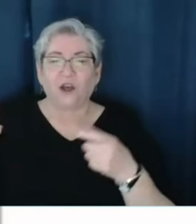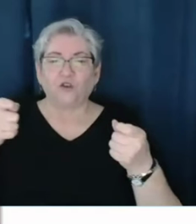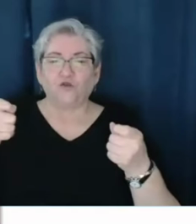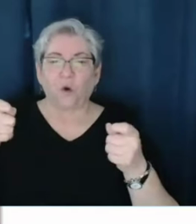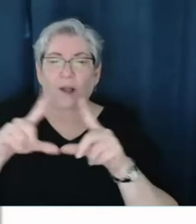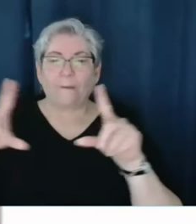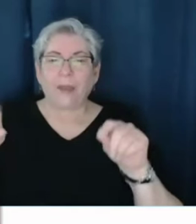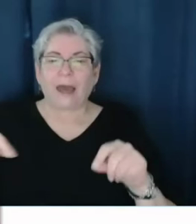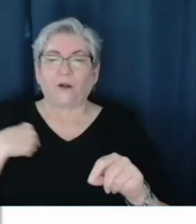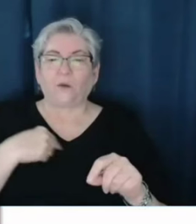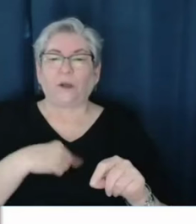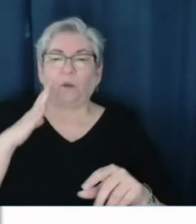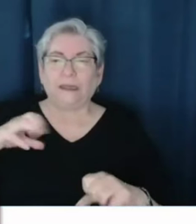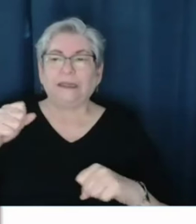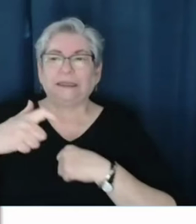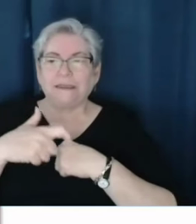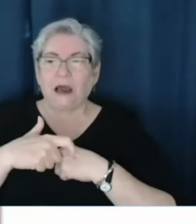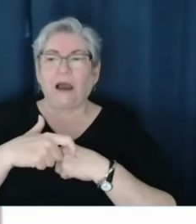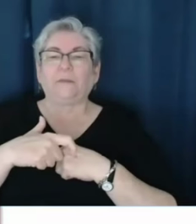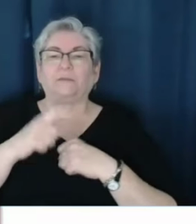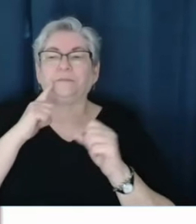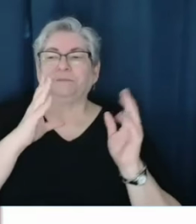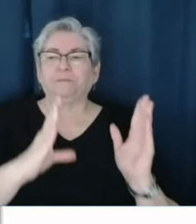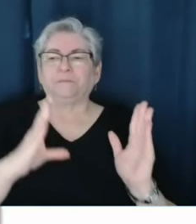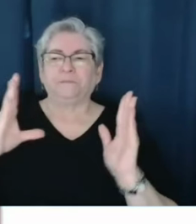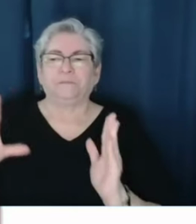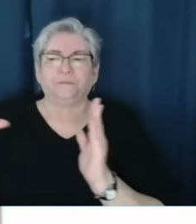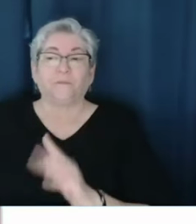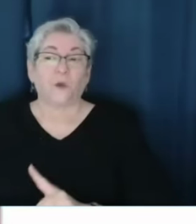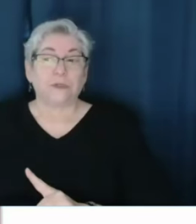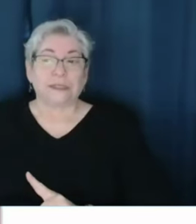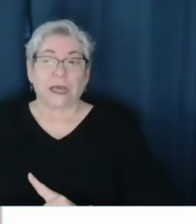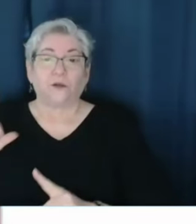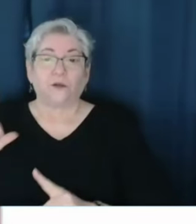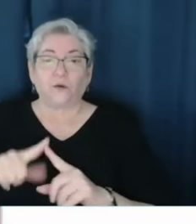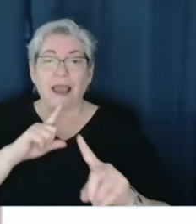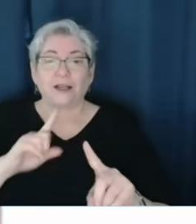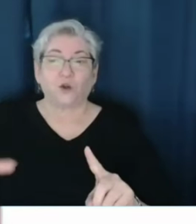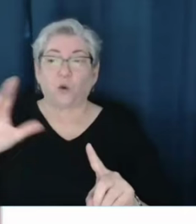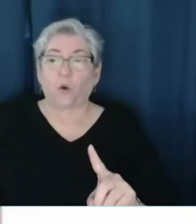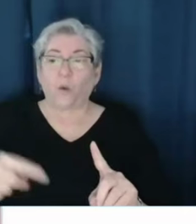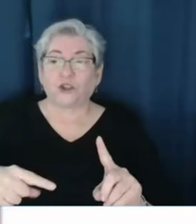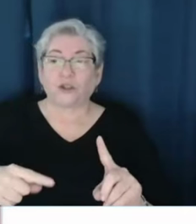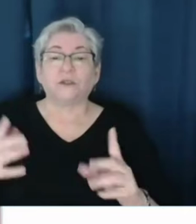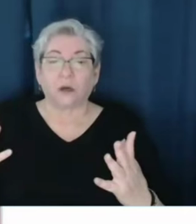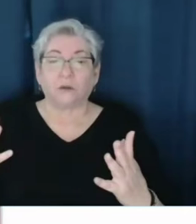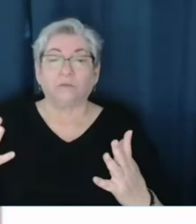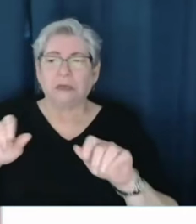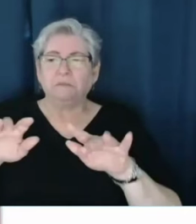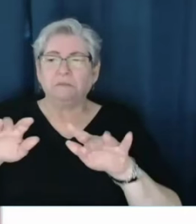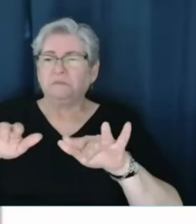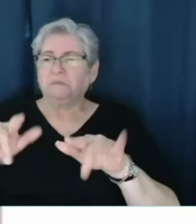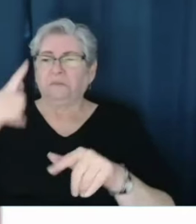We will take time between our various presenters to answer questions, so type anything that you need